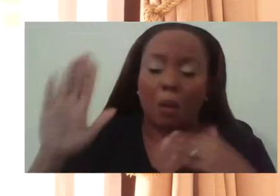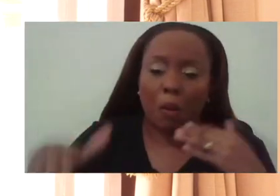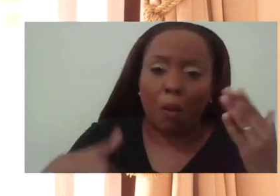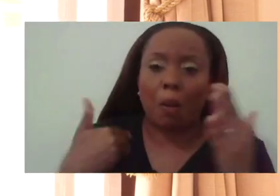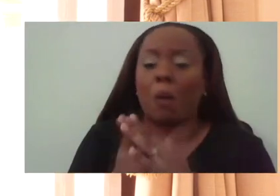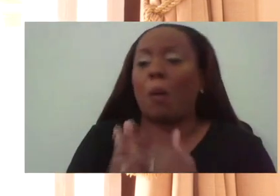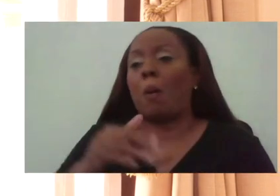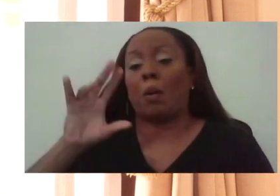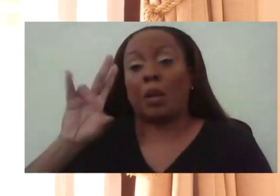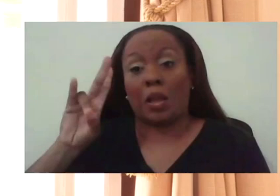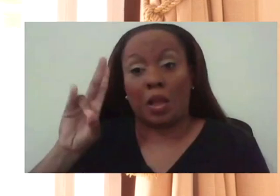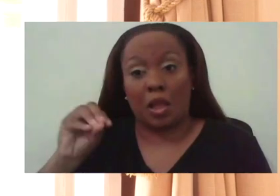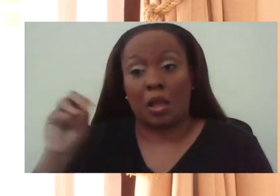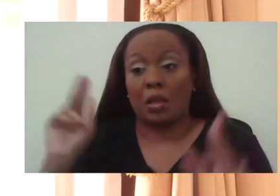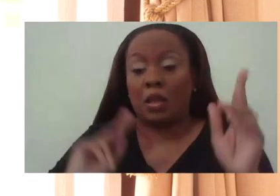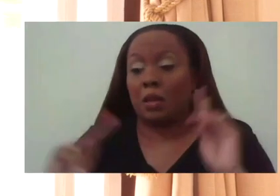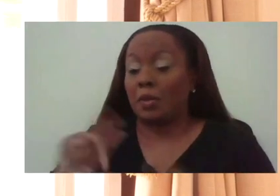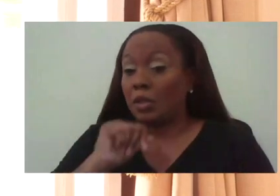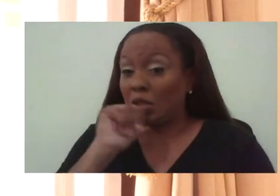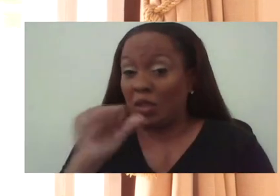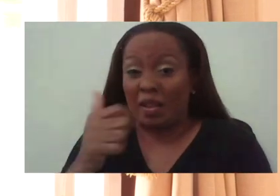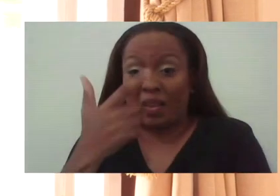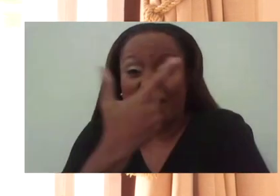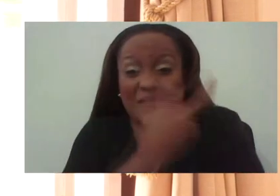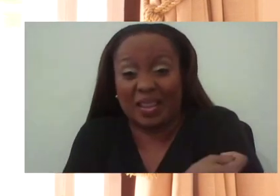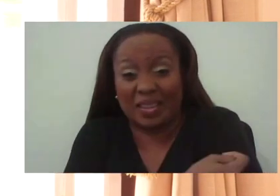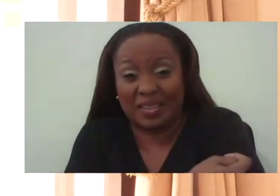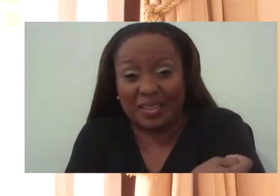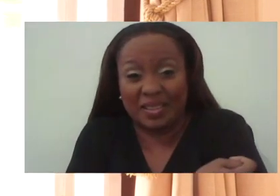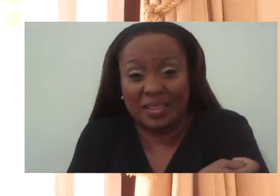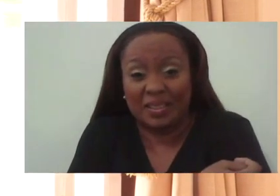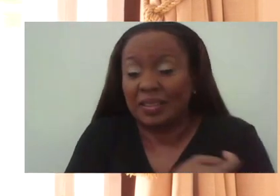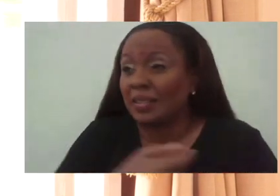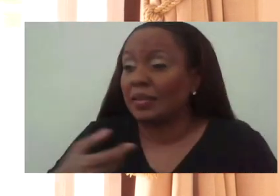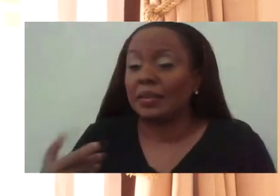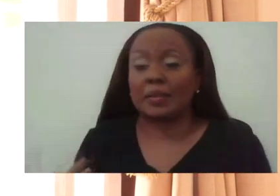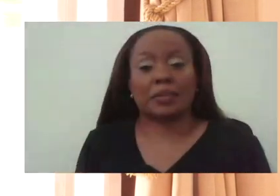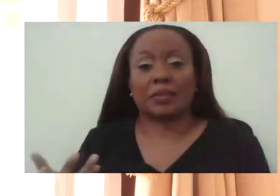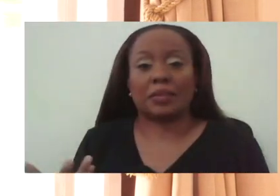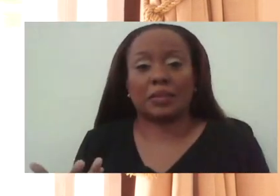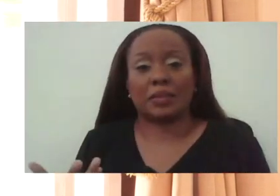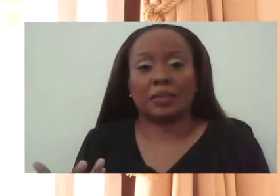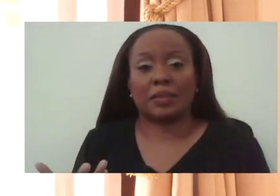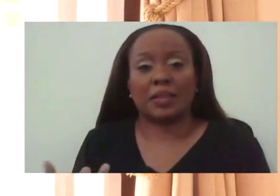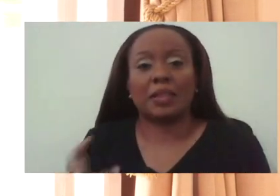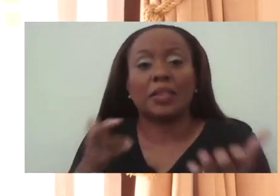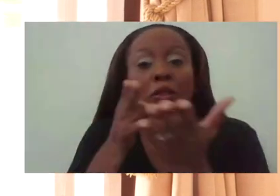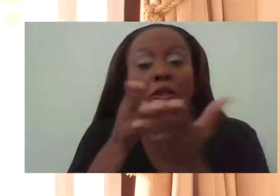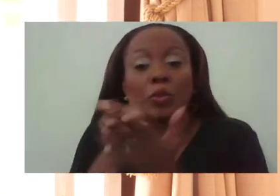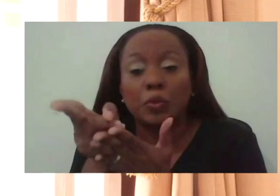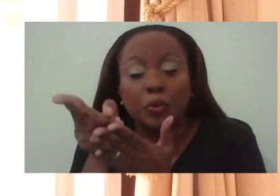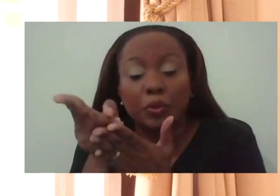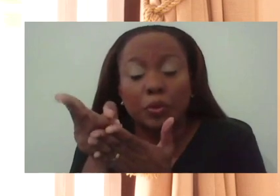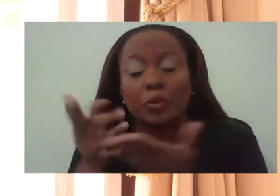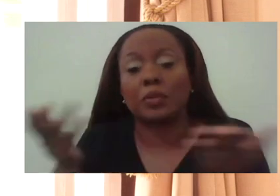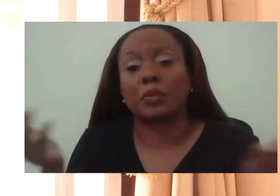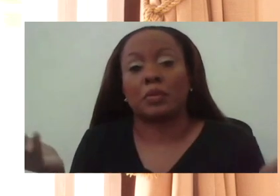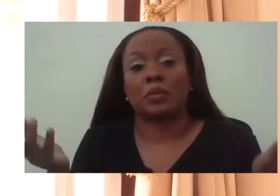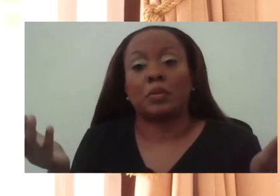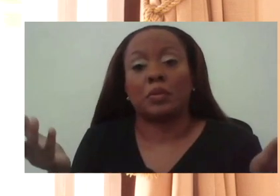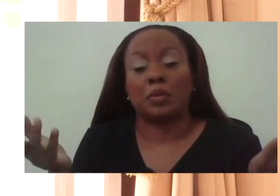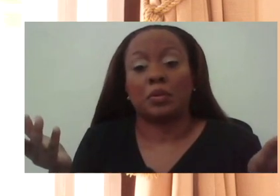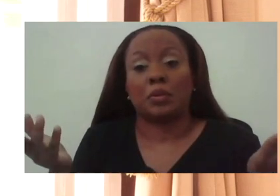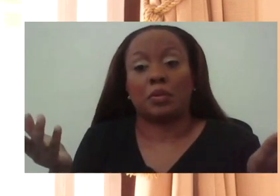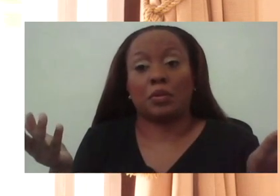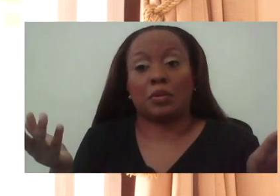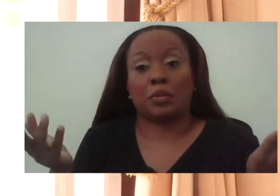individuals, there is no, this is the truth. We in the Ministry of Health are not